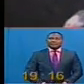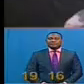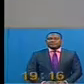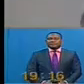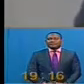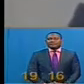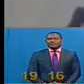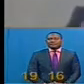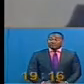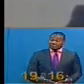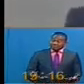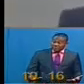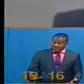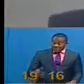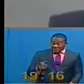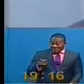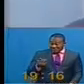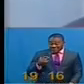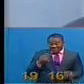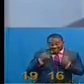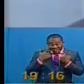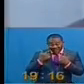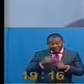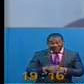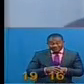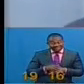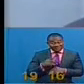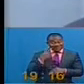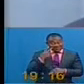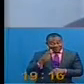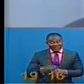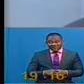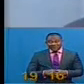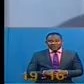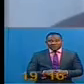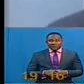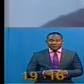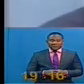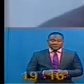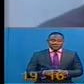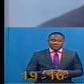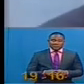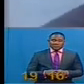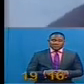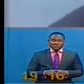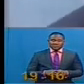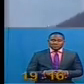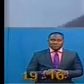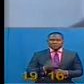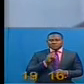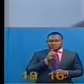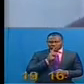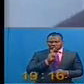Well, you'll be laughing, but at the appropriate time, you'll not laugh. In as much as we may accept the